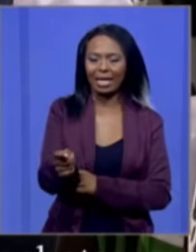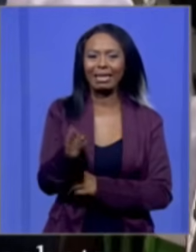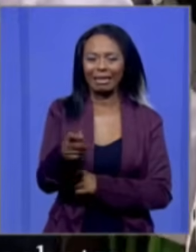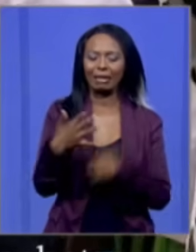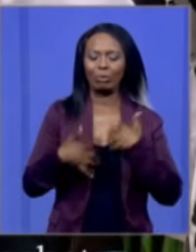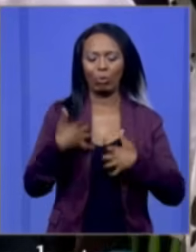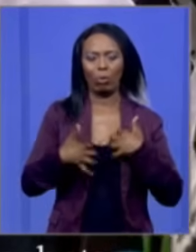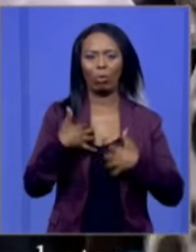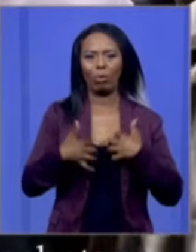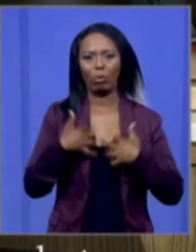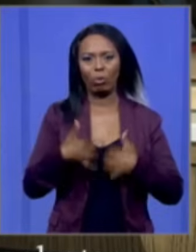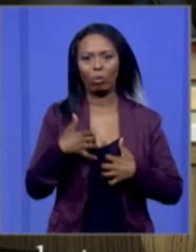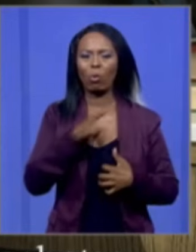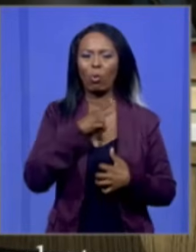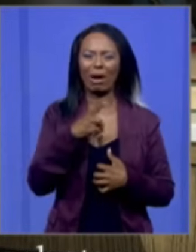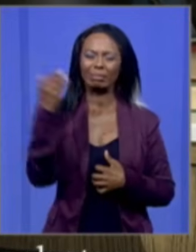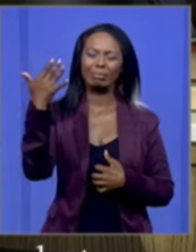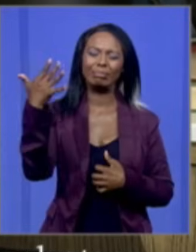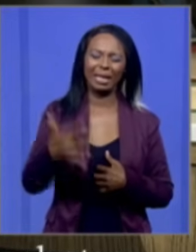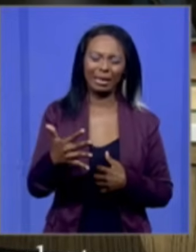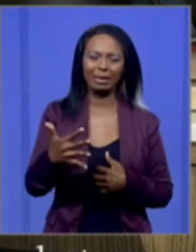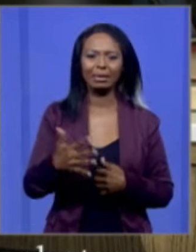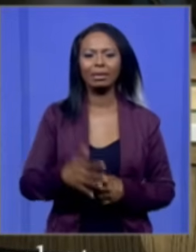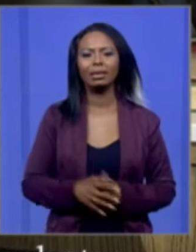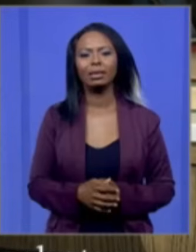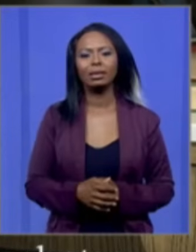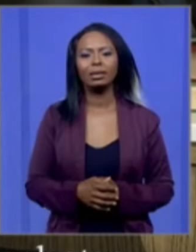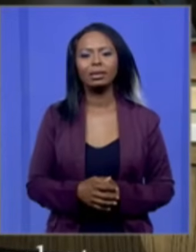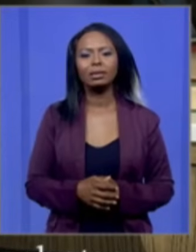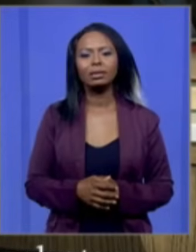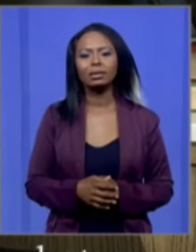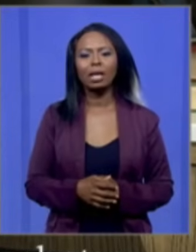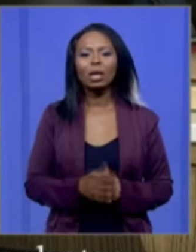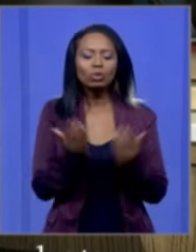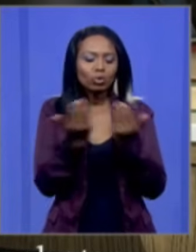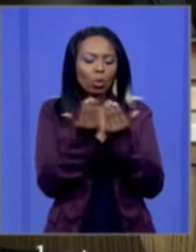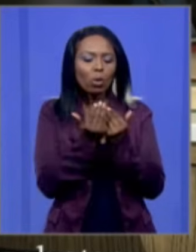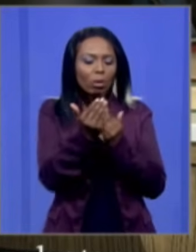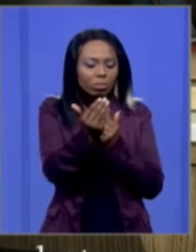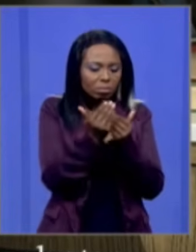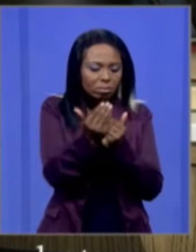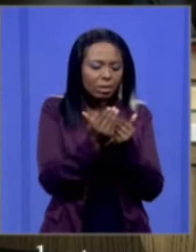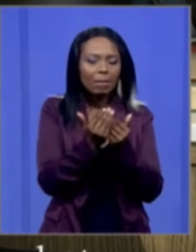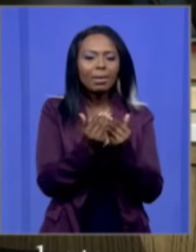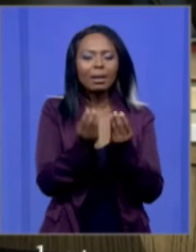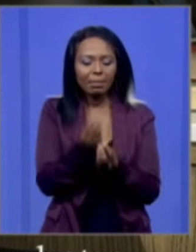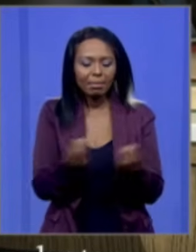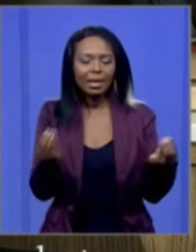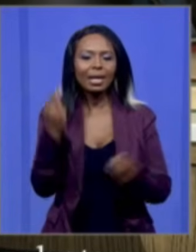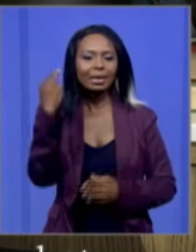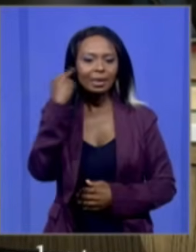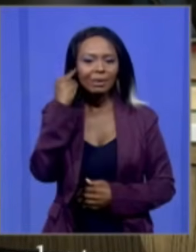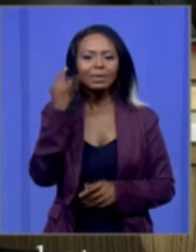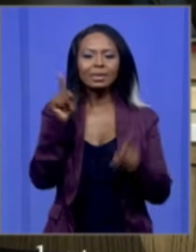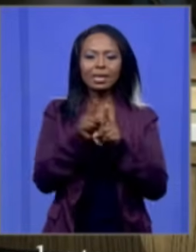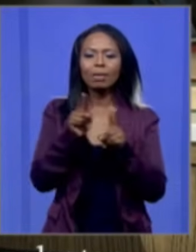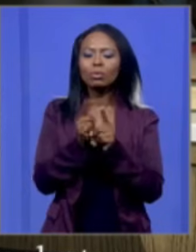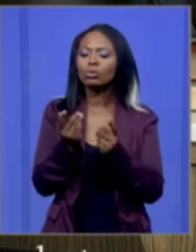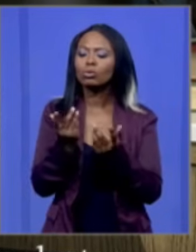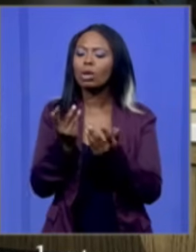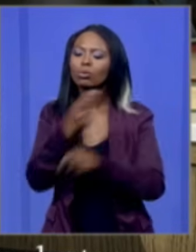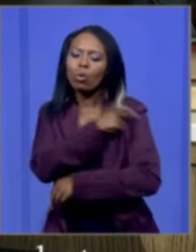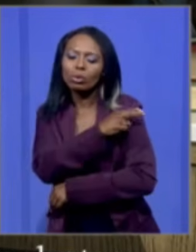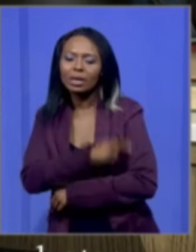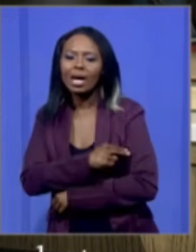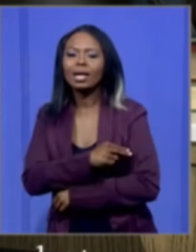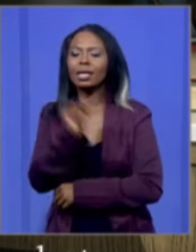kwa Pretoria East. He dikolo di le gautshwane re ka kgona go kry-a le di-stats from dipetlele tse di leng gautshwane gore ba